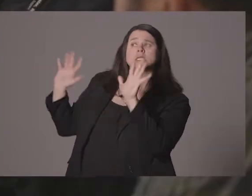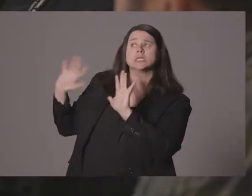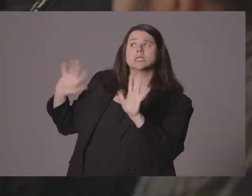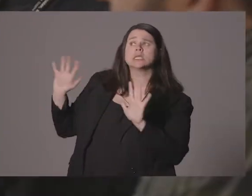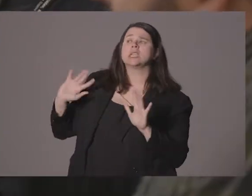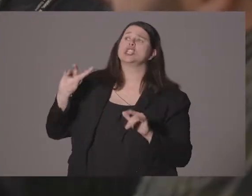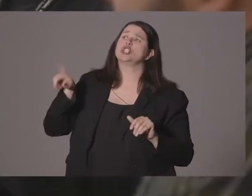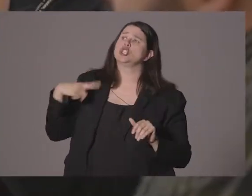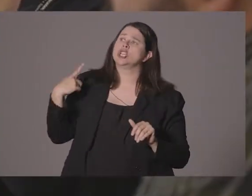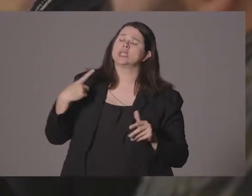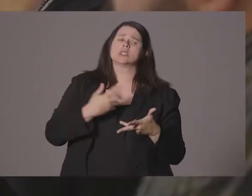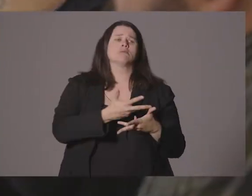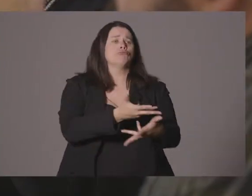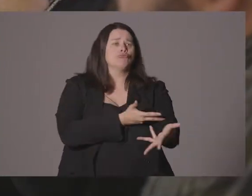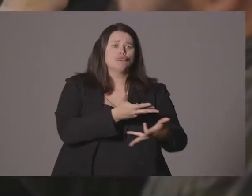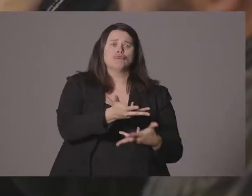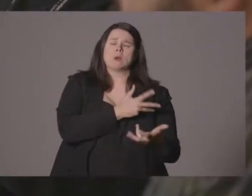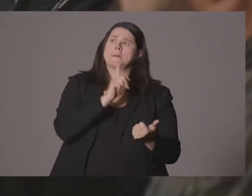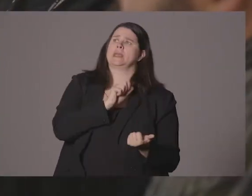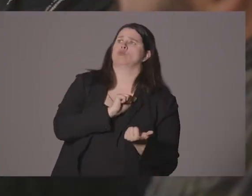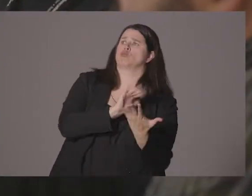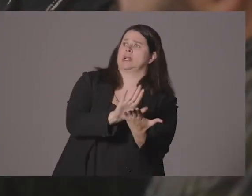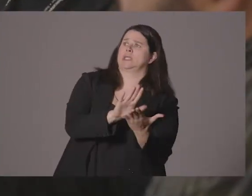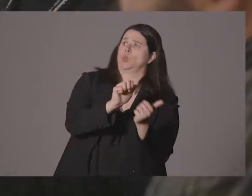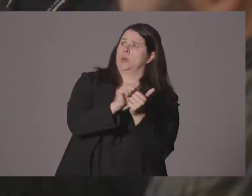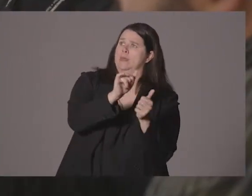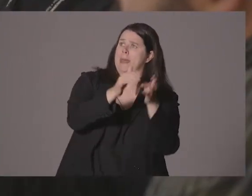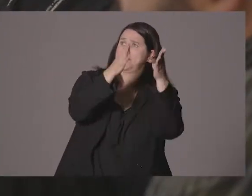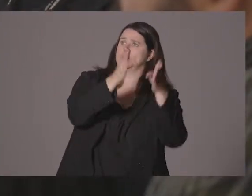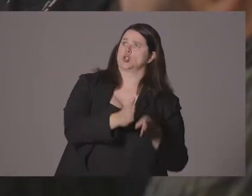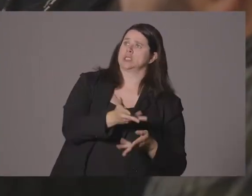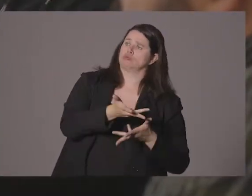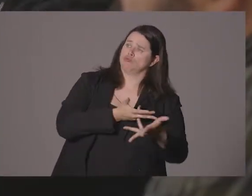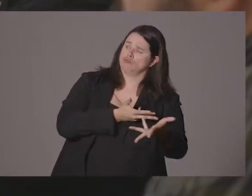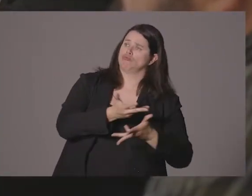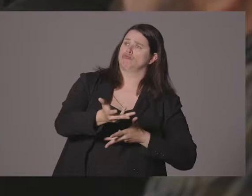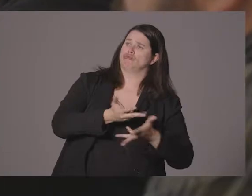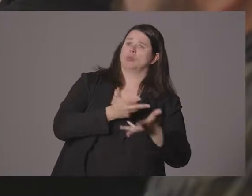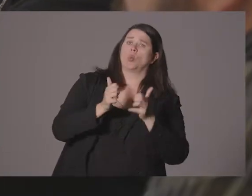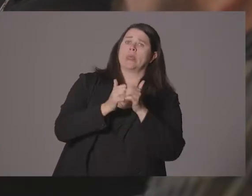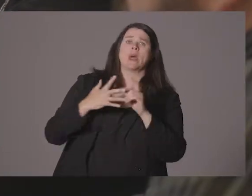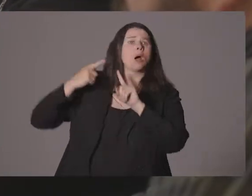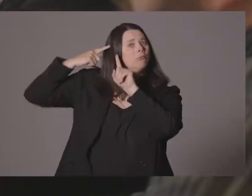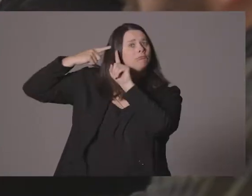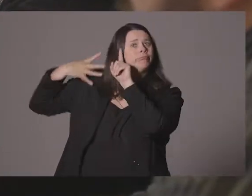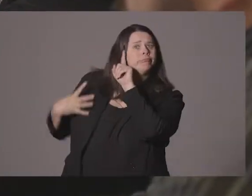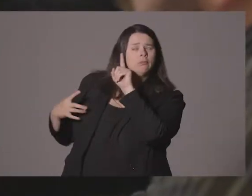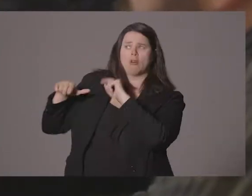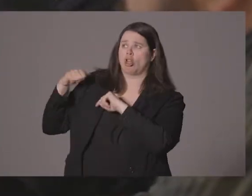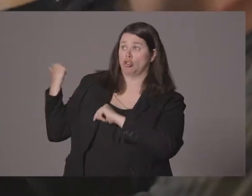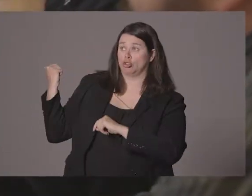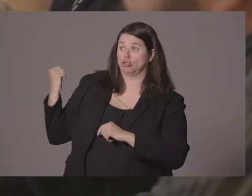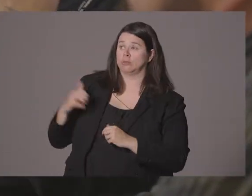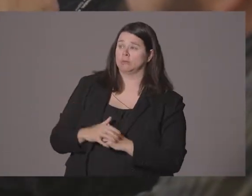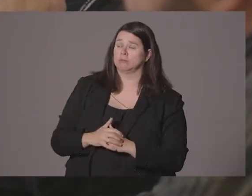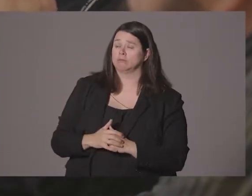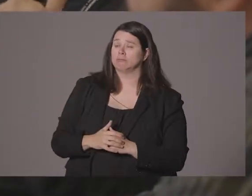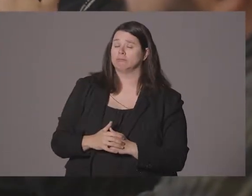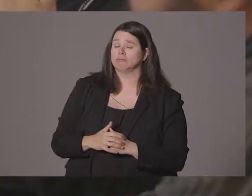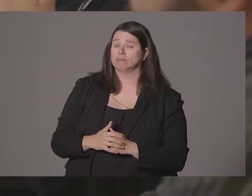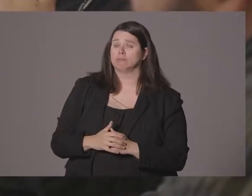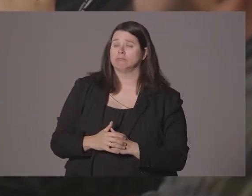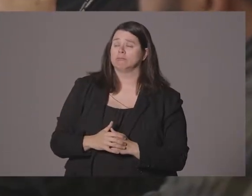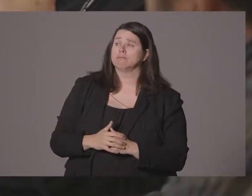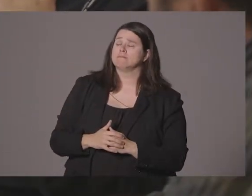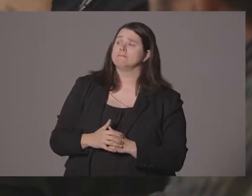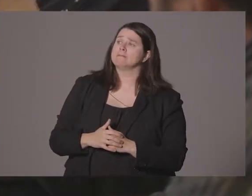of your own thoughts and to stay out of it and to continue to interact in the present moment instead of thinking about, okay, did I turn on the